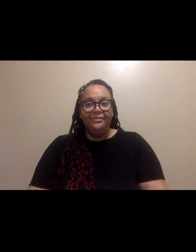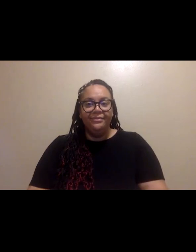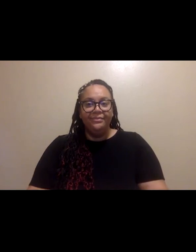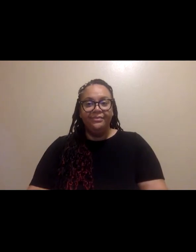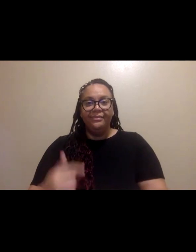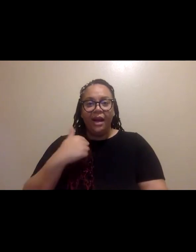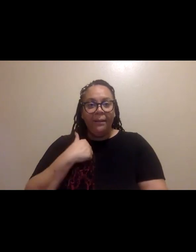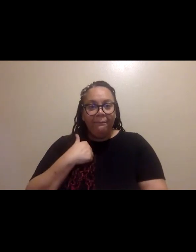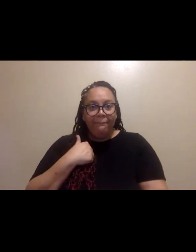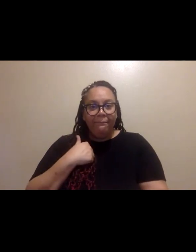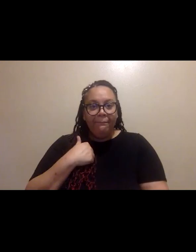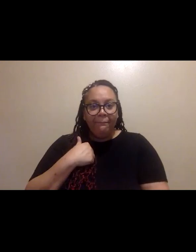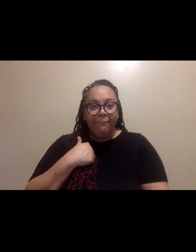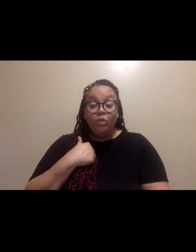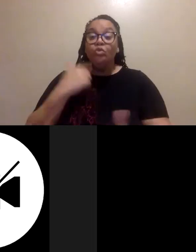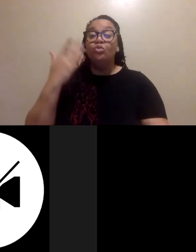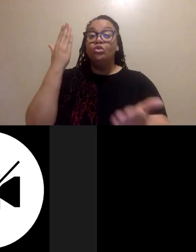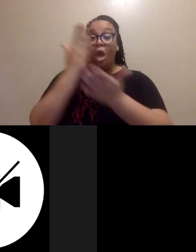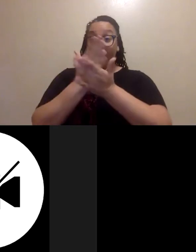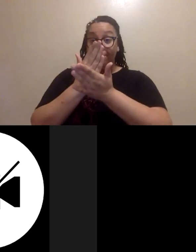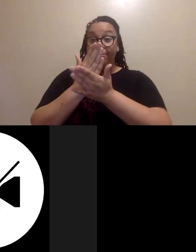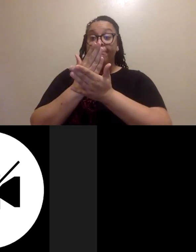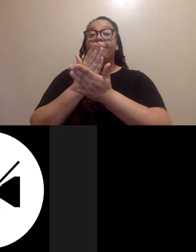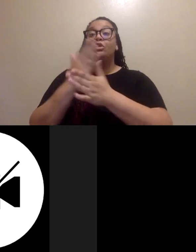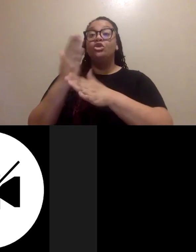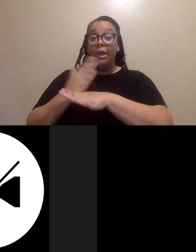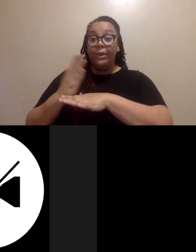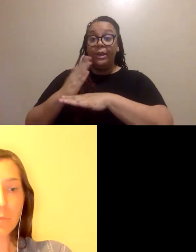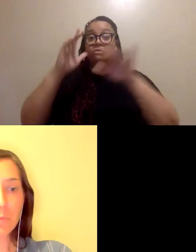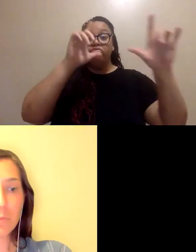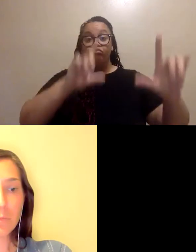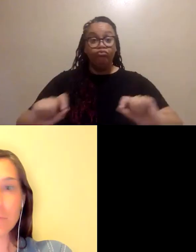stop sharing. Um,